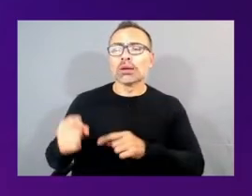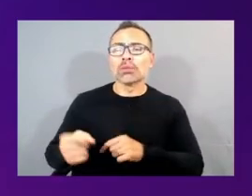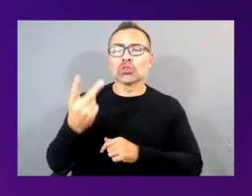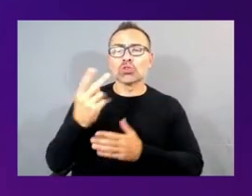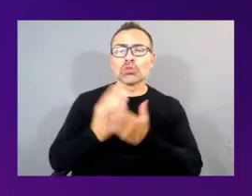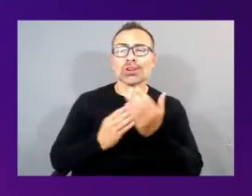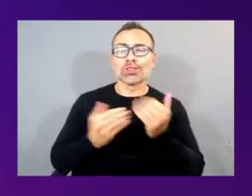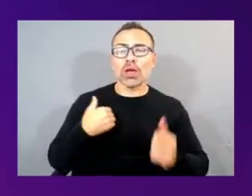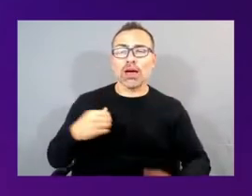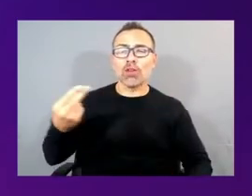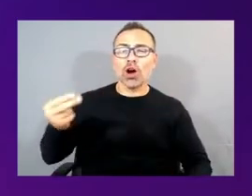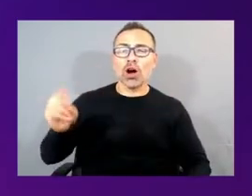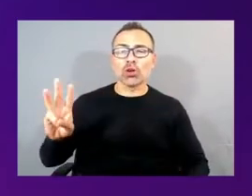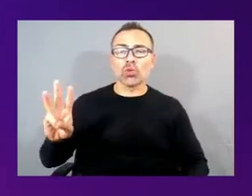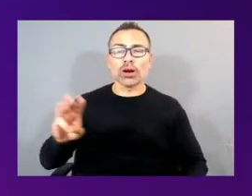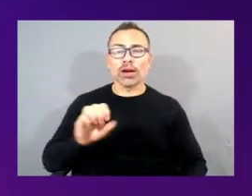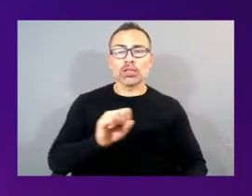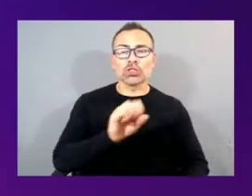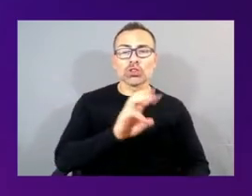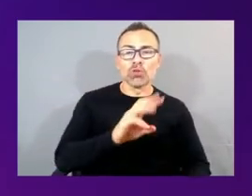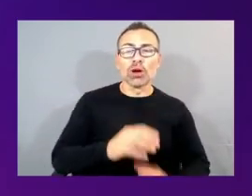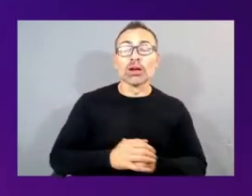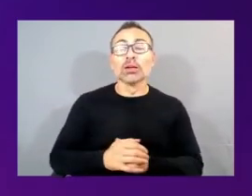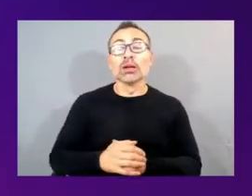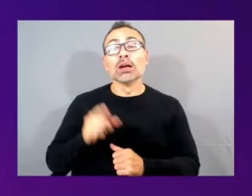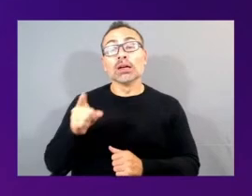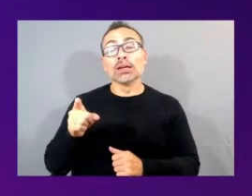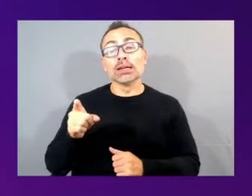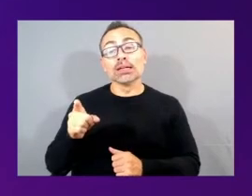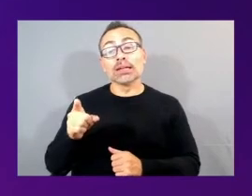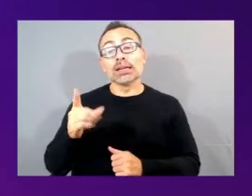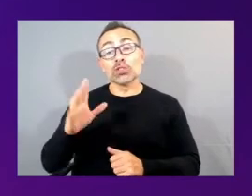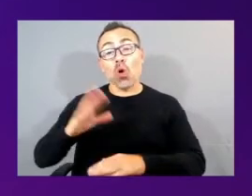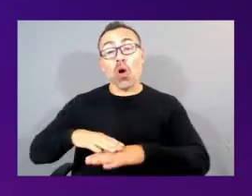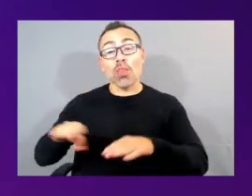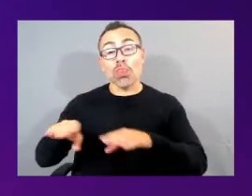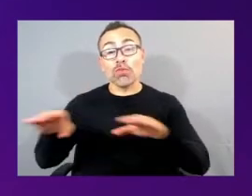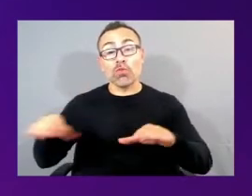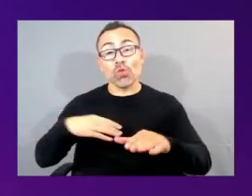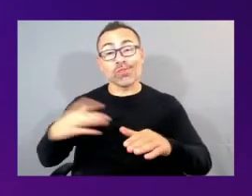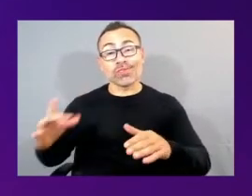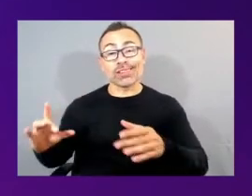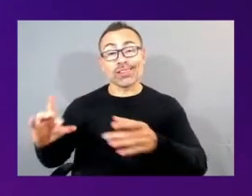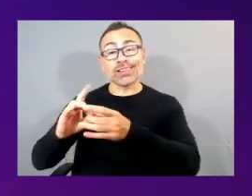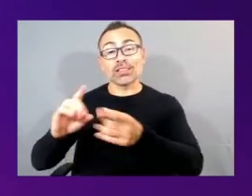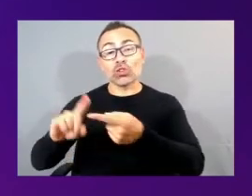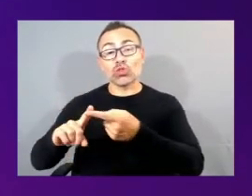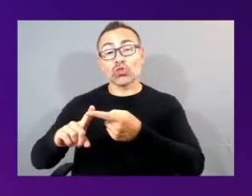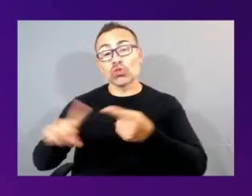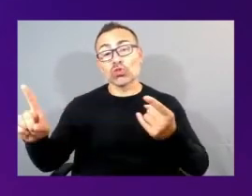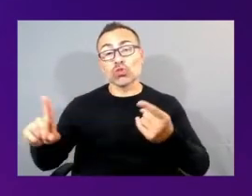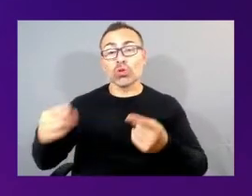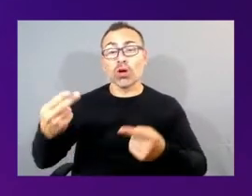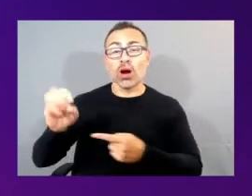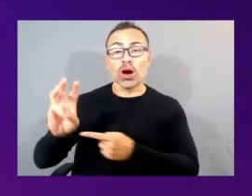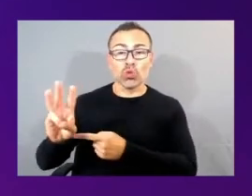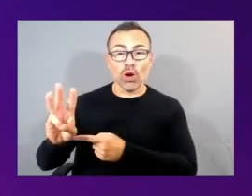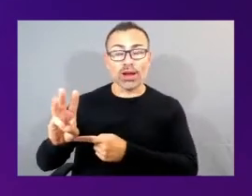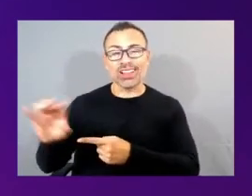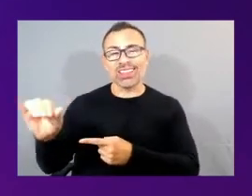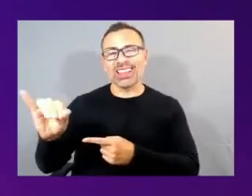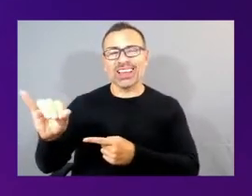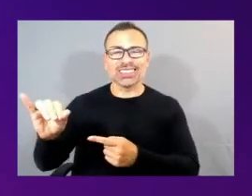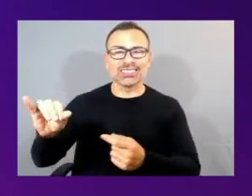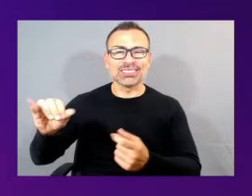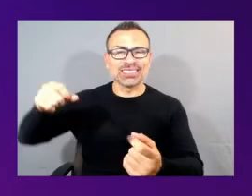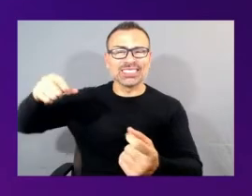works, that goes into the shop floor and is connected to standard industrial hardware, like sensors, for instance. All of them can